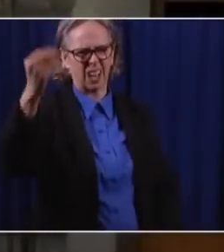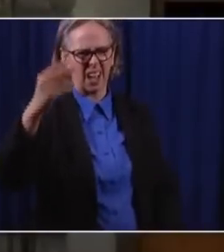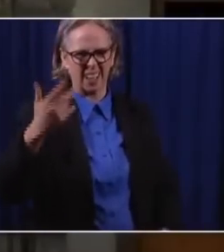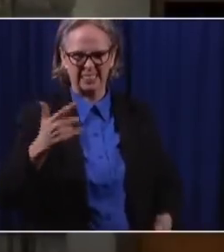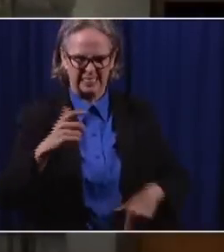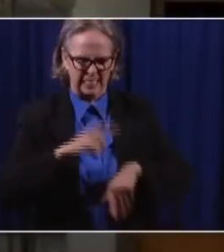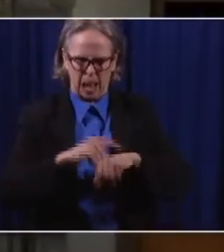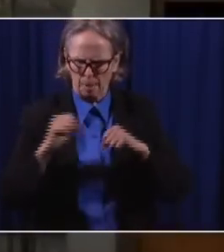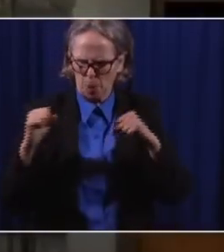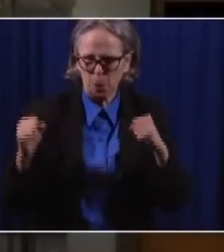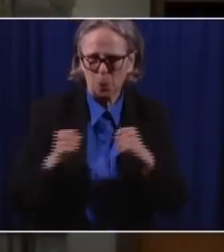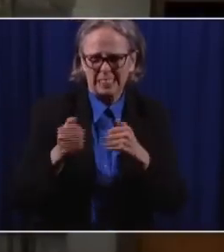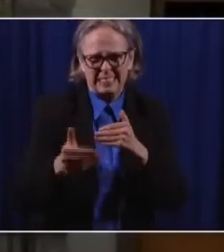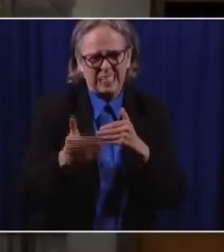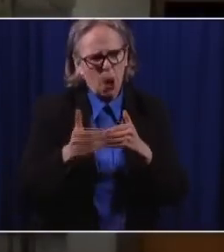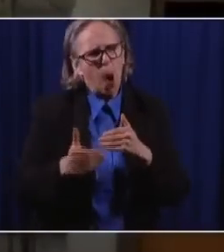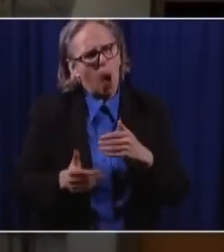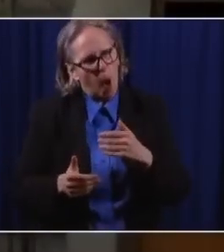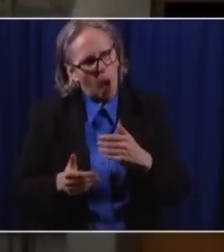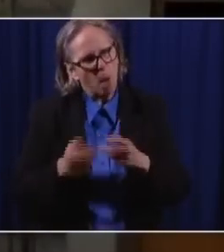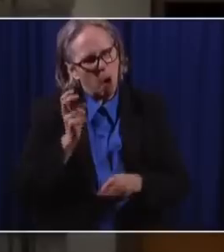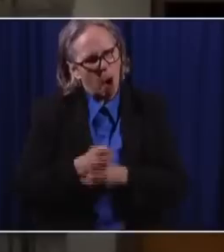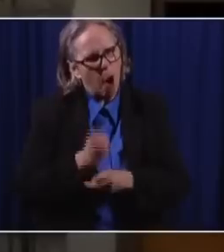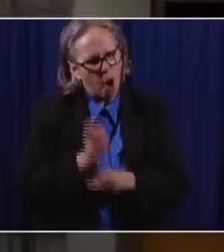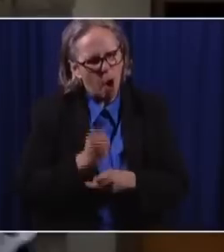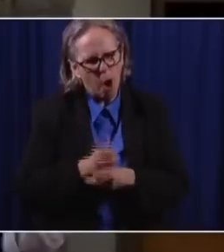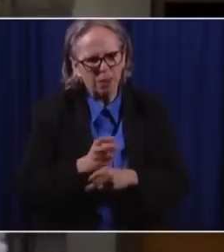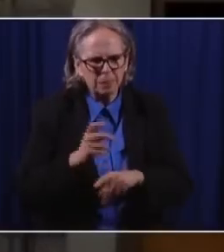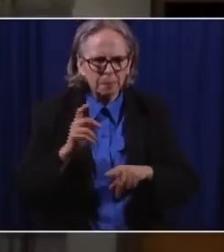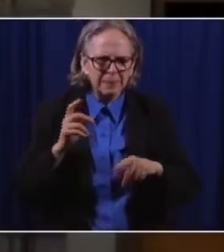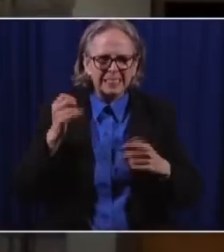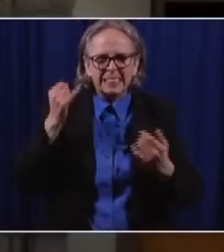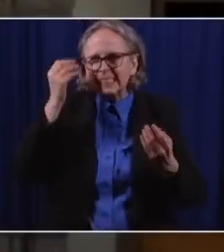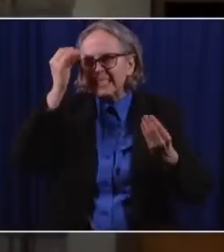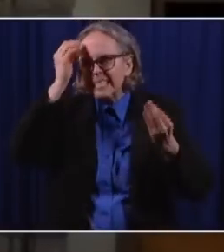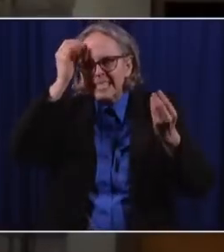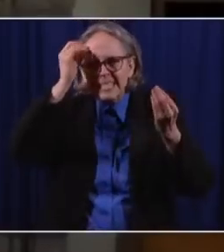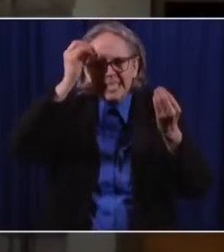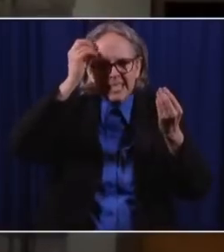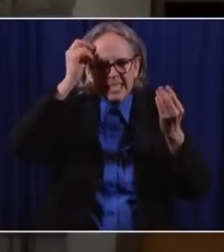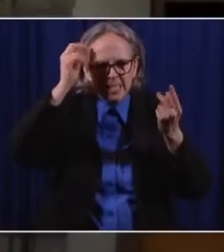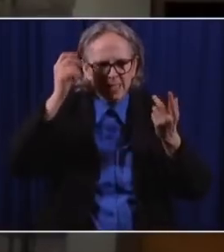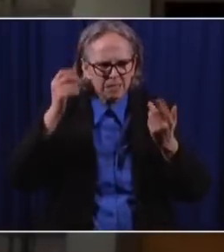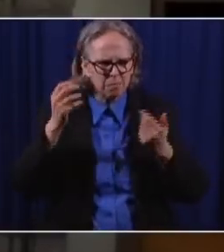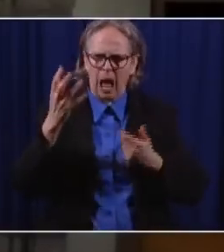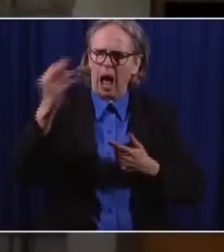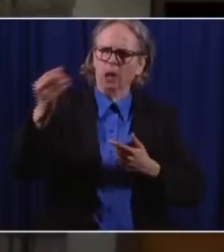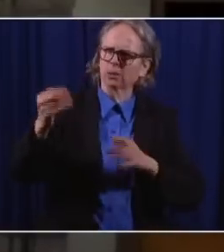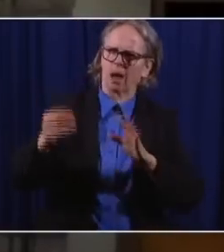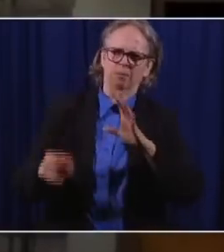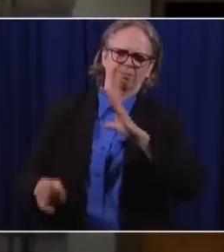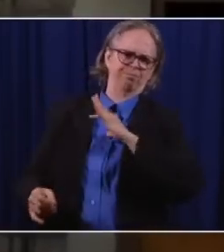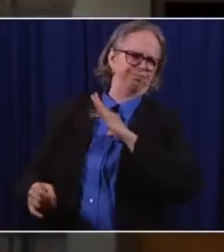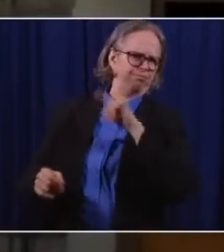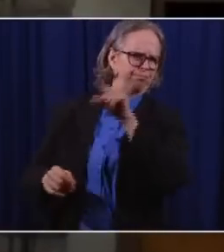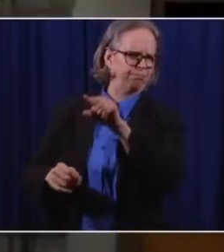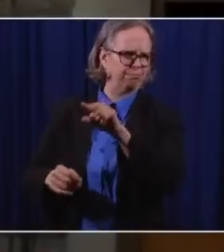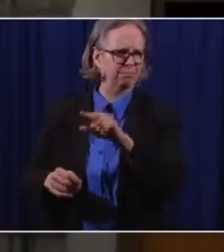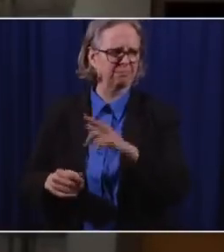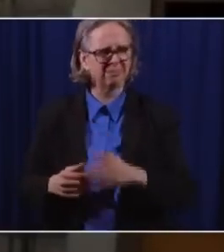will end at some point. But doing things outside, we know, is so much safer. So we need to take the knowledge that we've